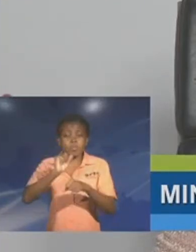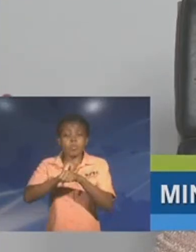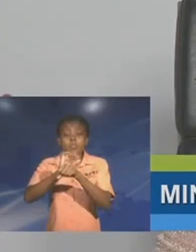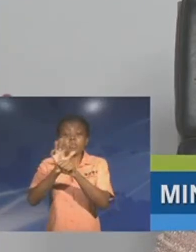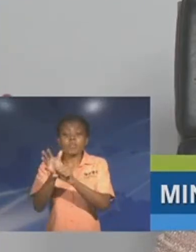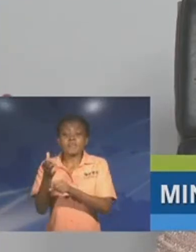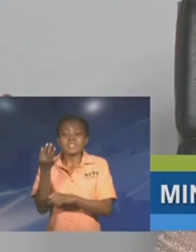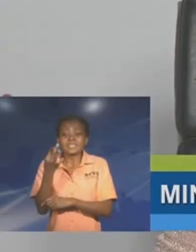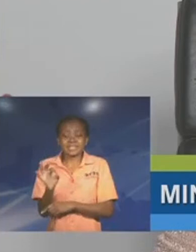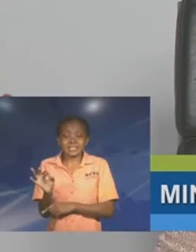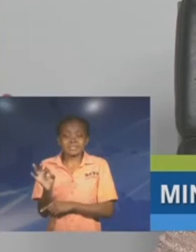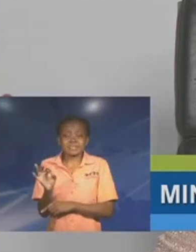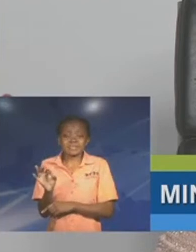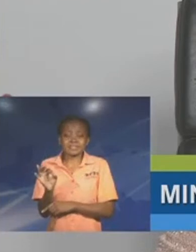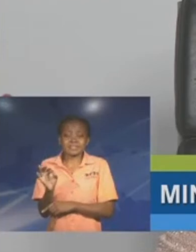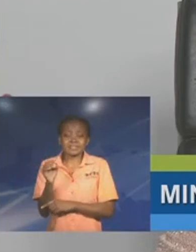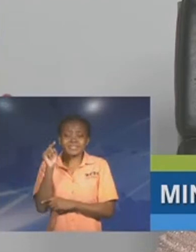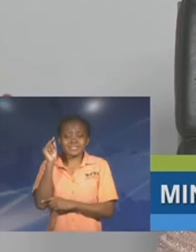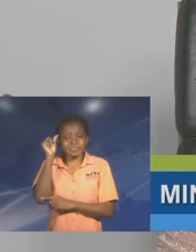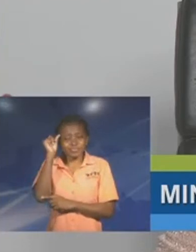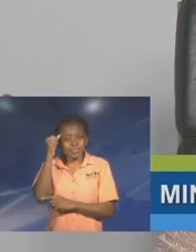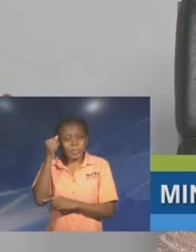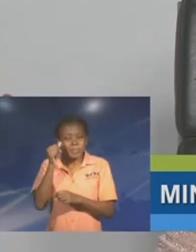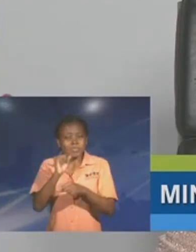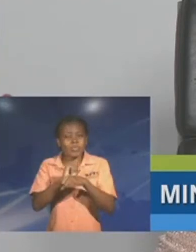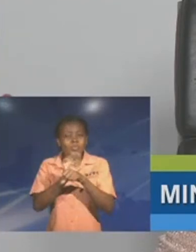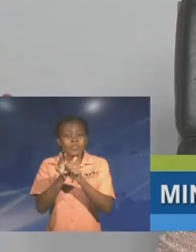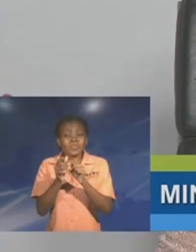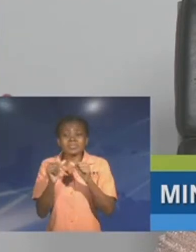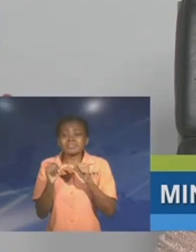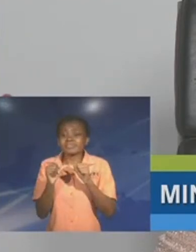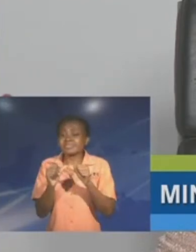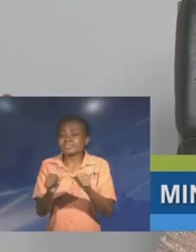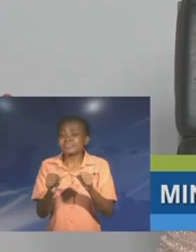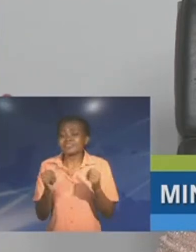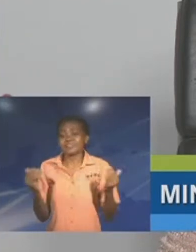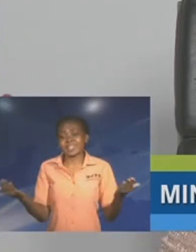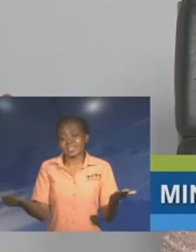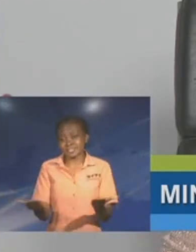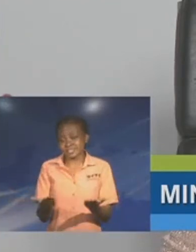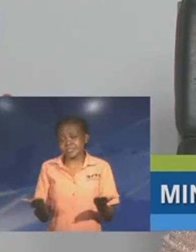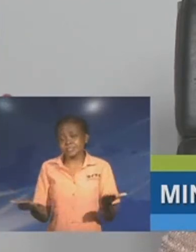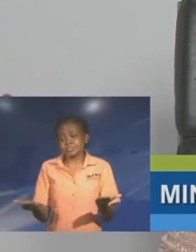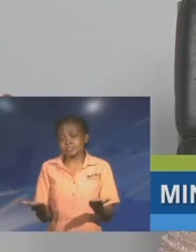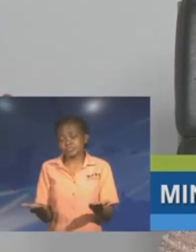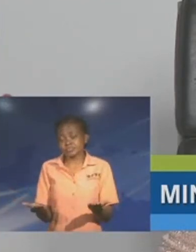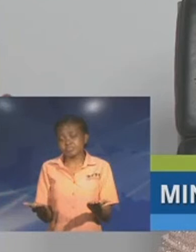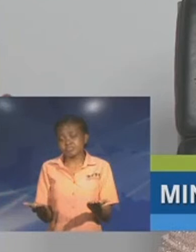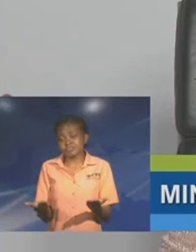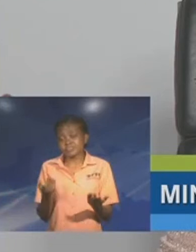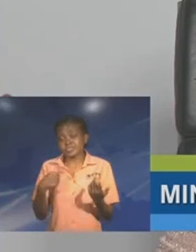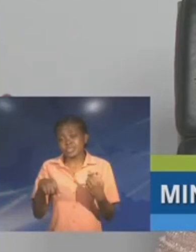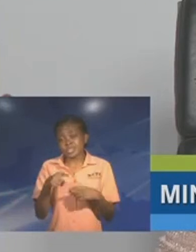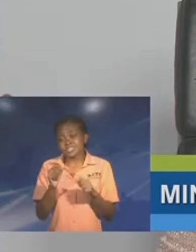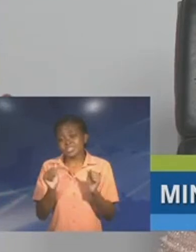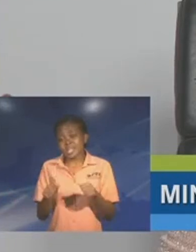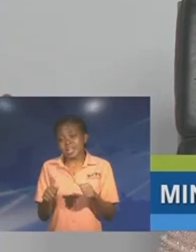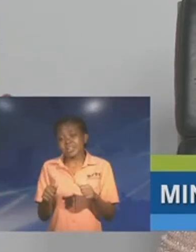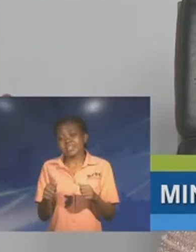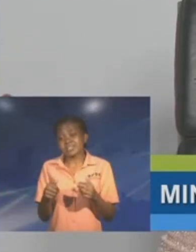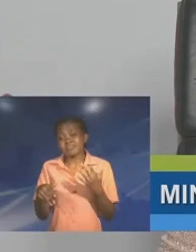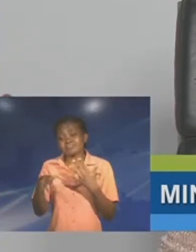These statistics remind us that COVID-19 is still with us. And while we continue to move about and there are